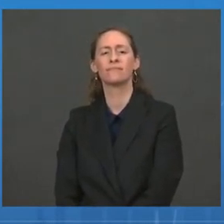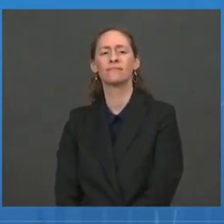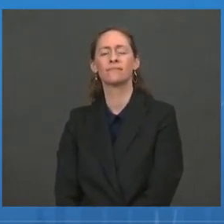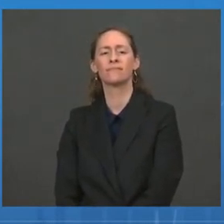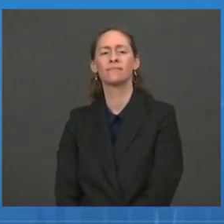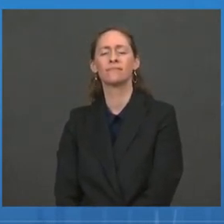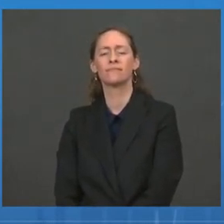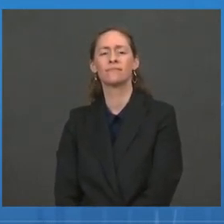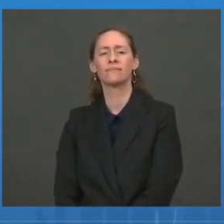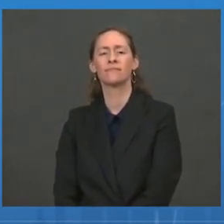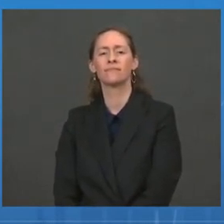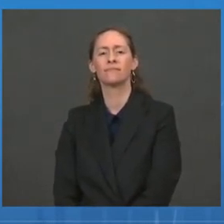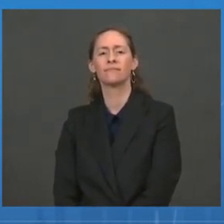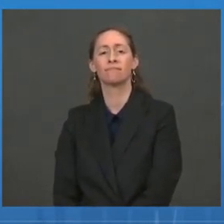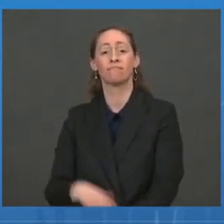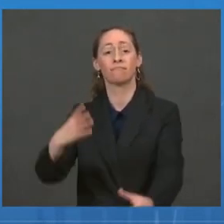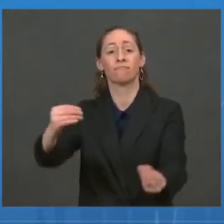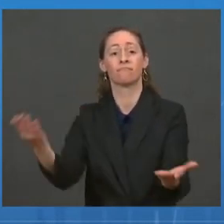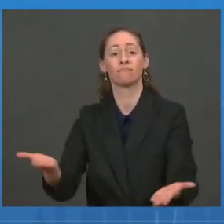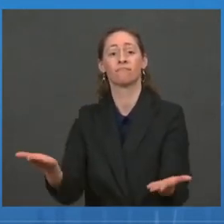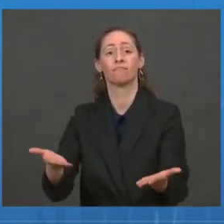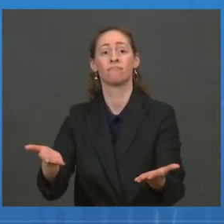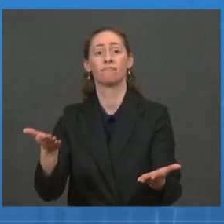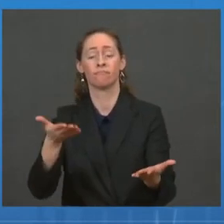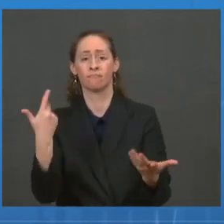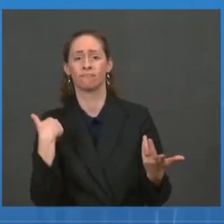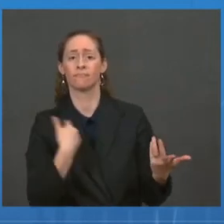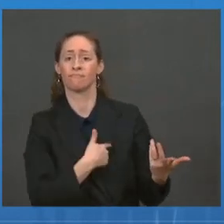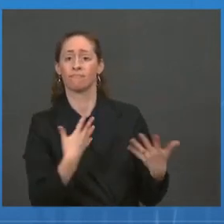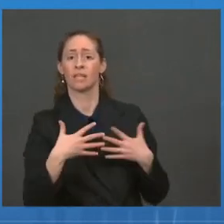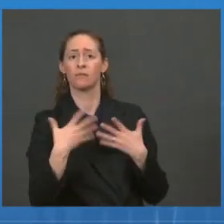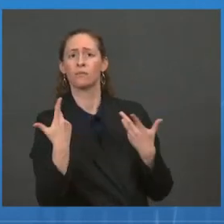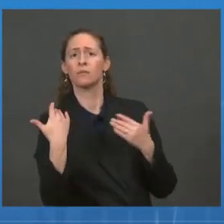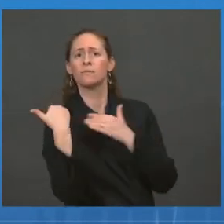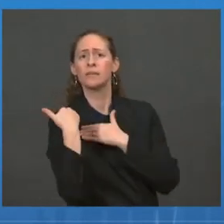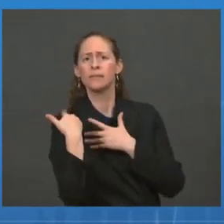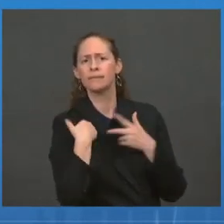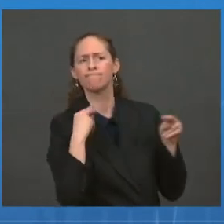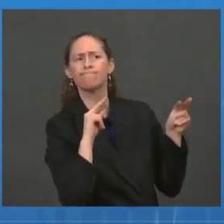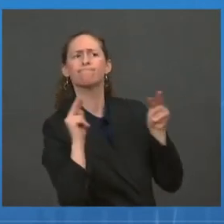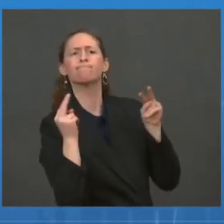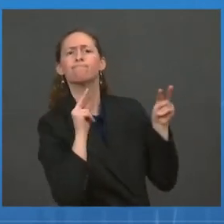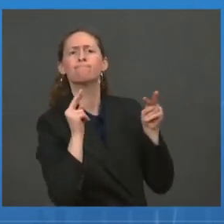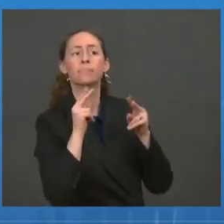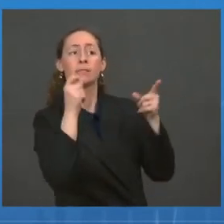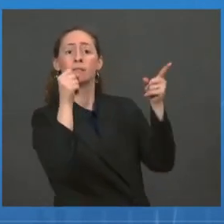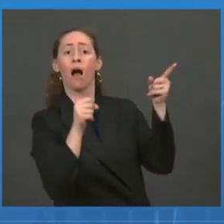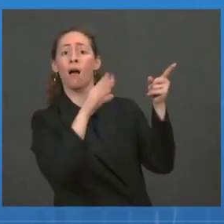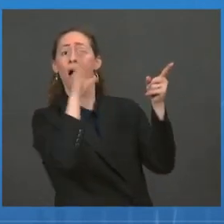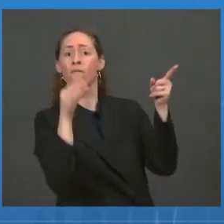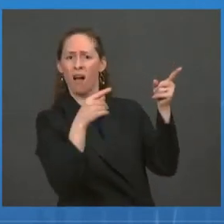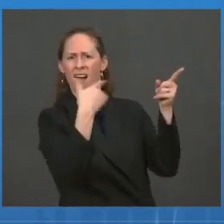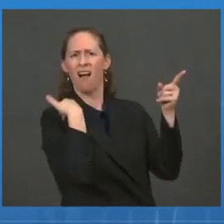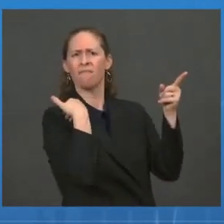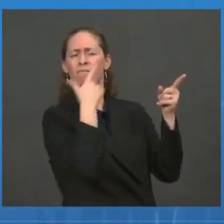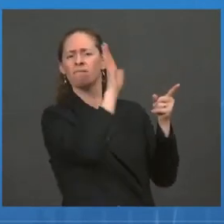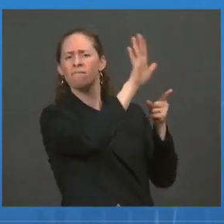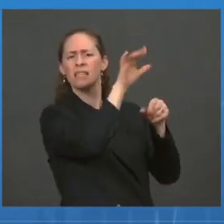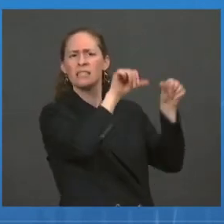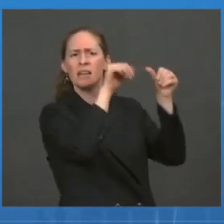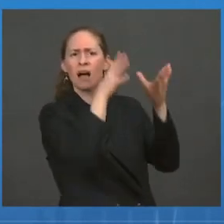cases like south africa the computational biologists and the evolutionary biologists are going to be getting a good